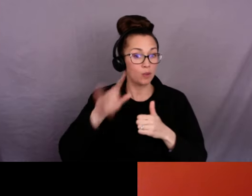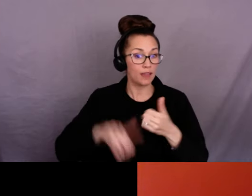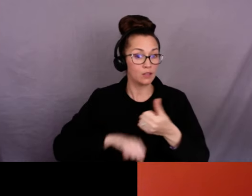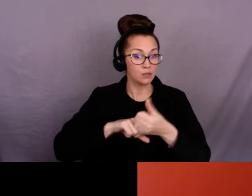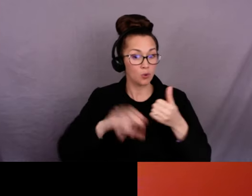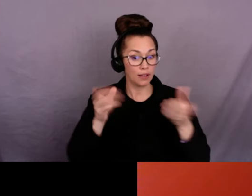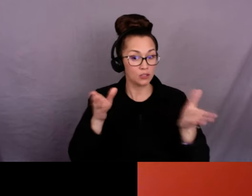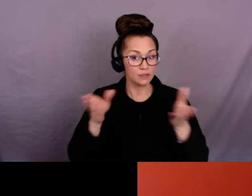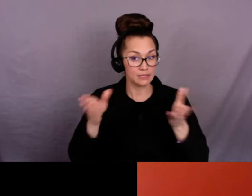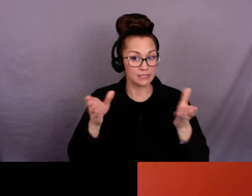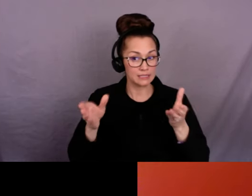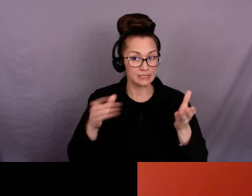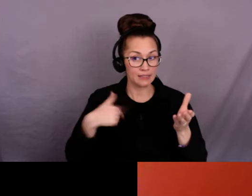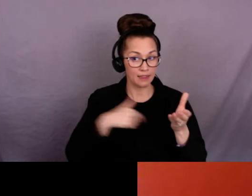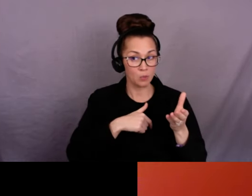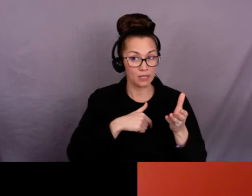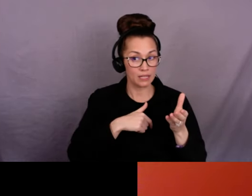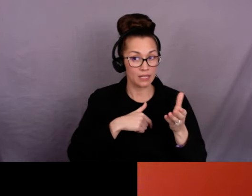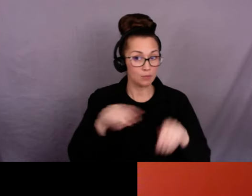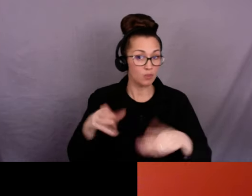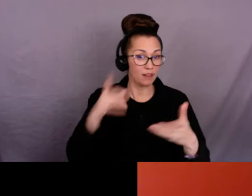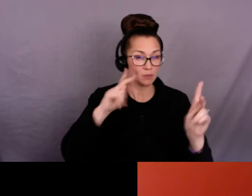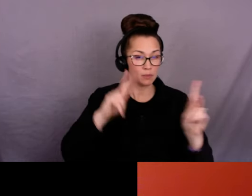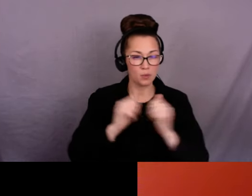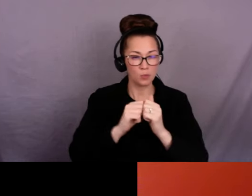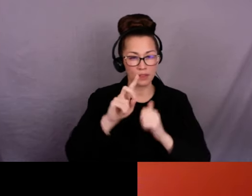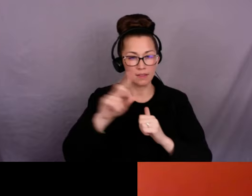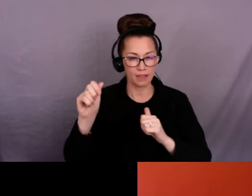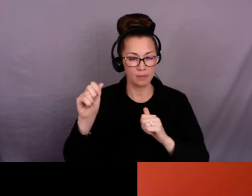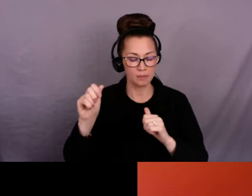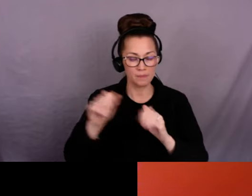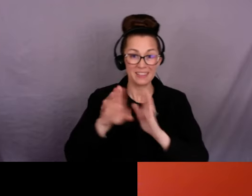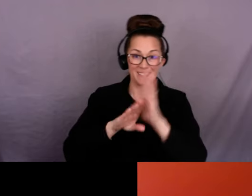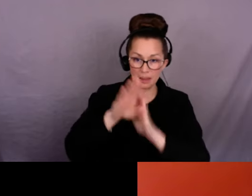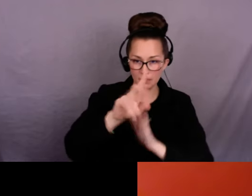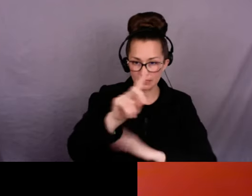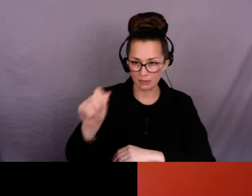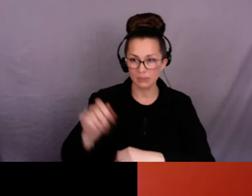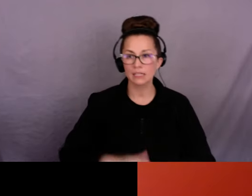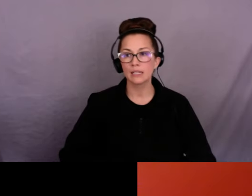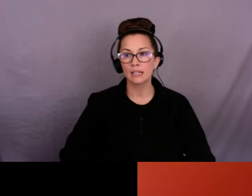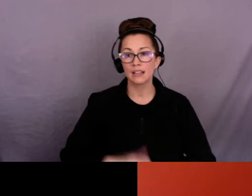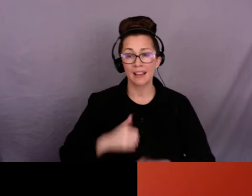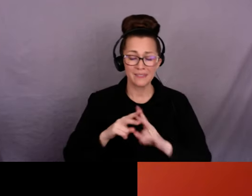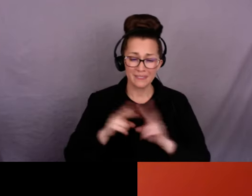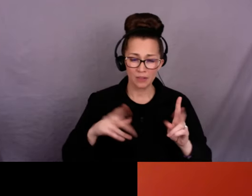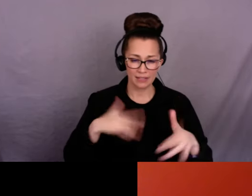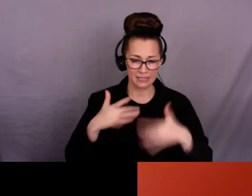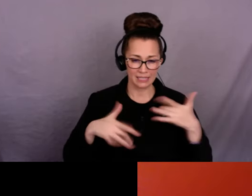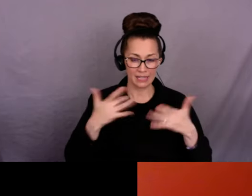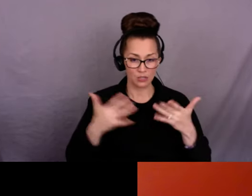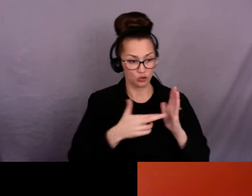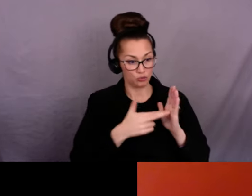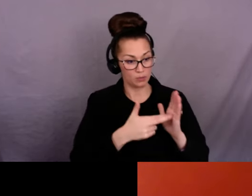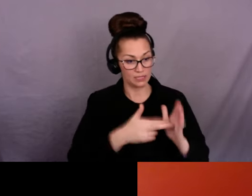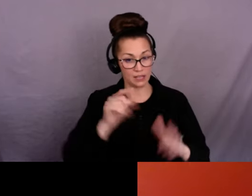we provide to individuals with developmental disabilities across the state of New York. I'm very excited also to be representing